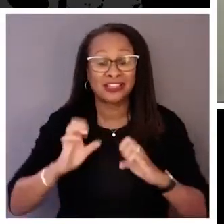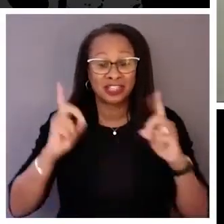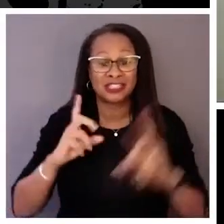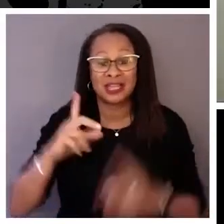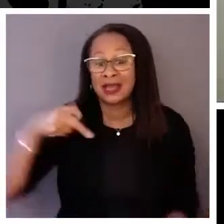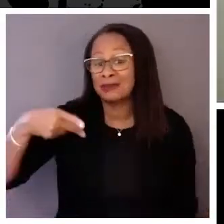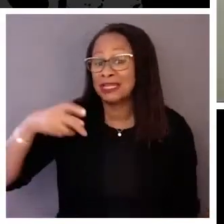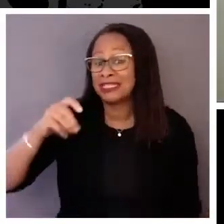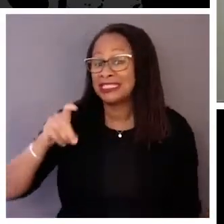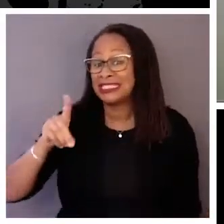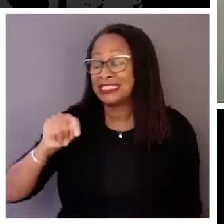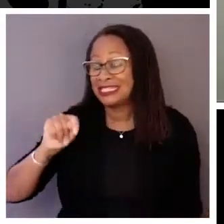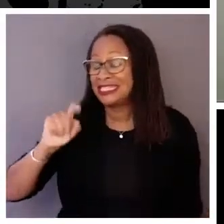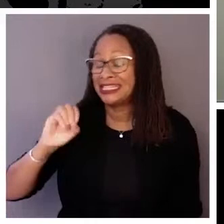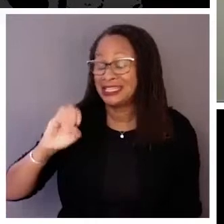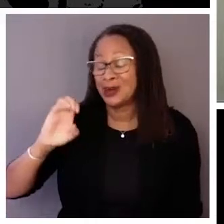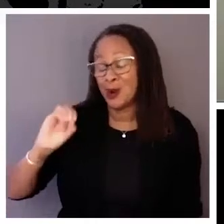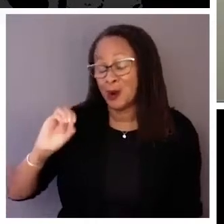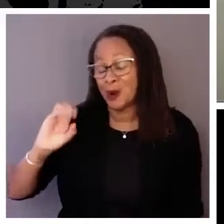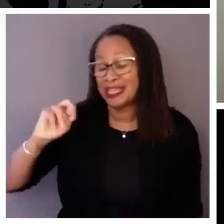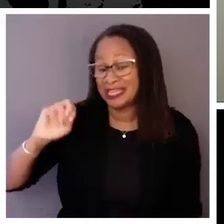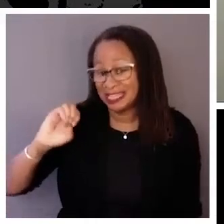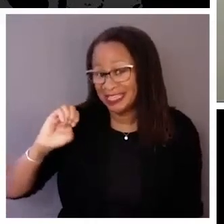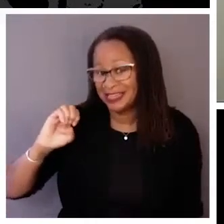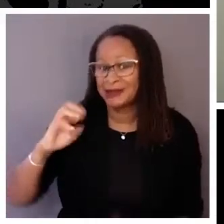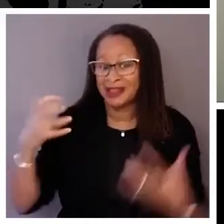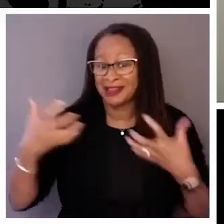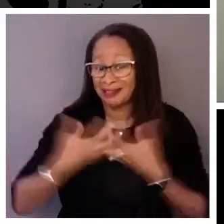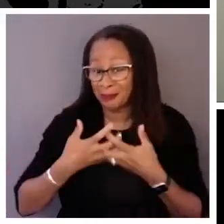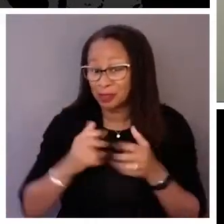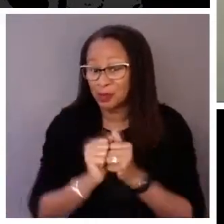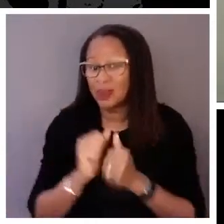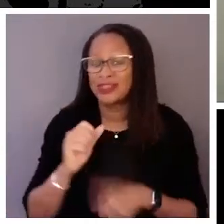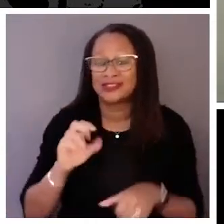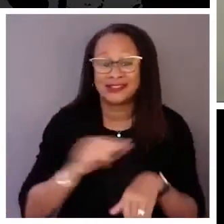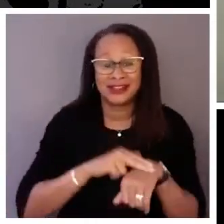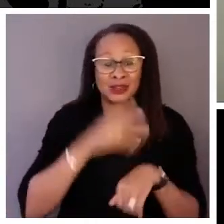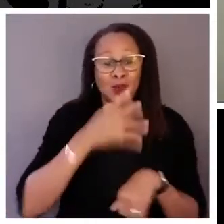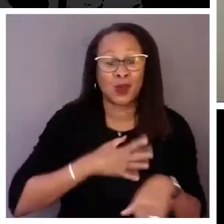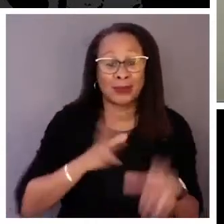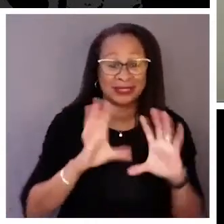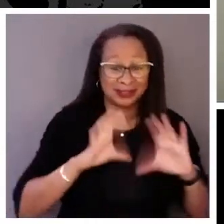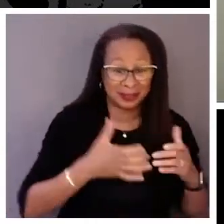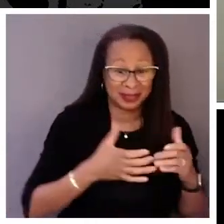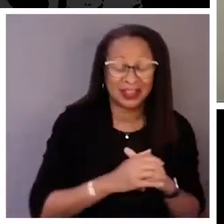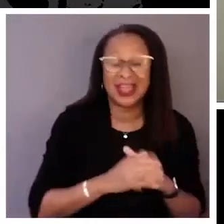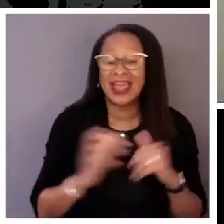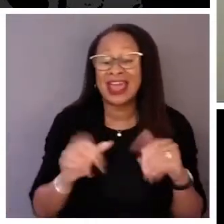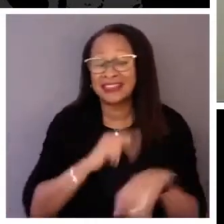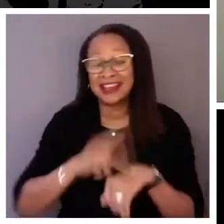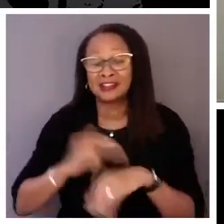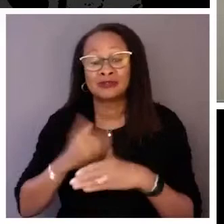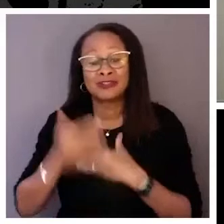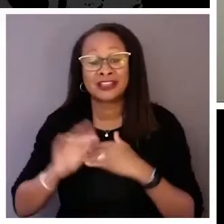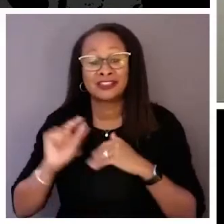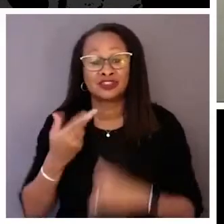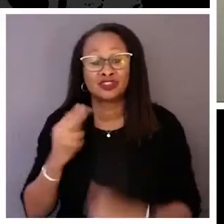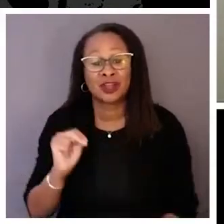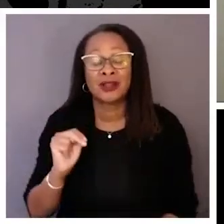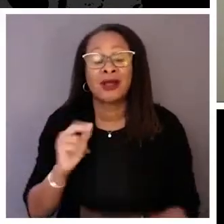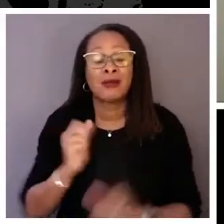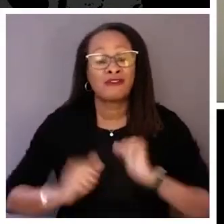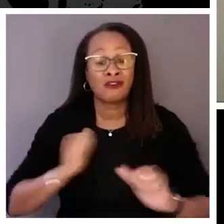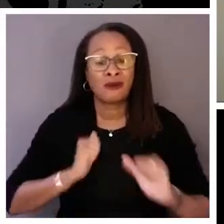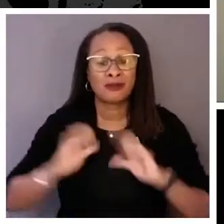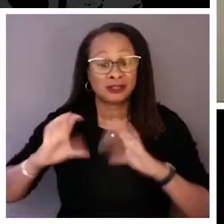and Engagement, the PTEOE, in collaboration with the National Women's Committee and the National NextGen Performers Committee,